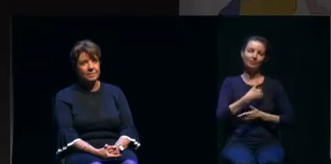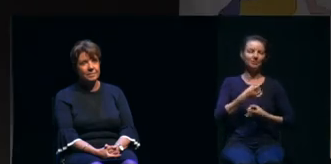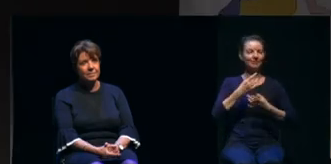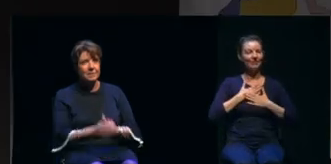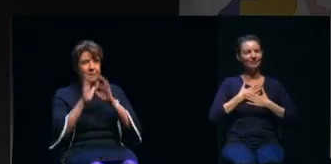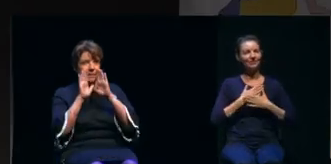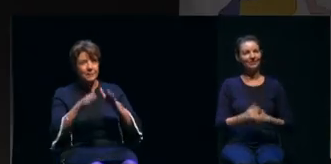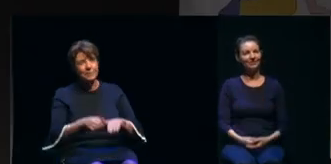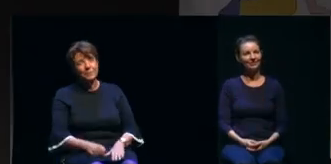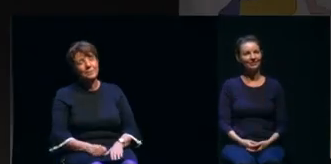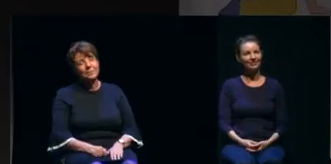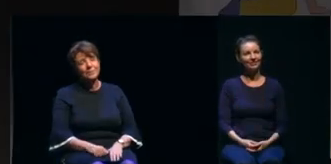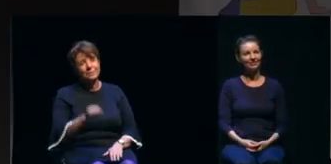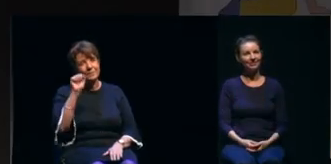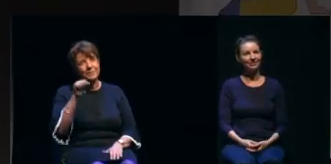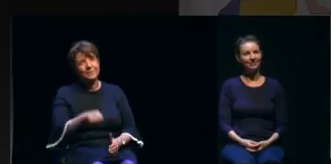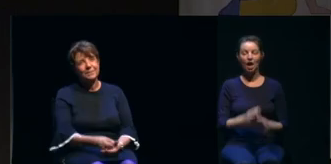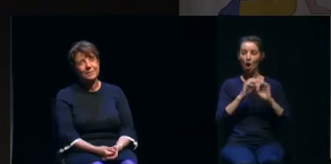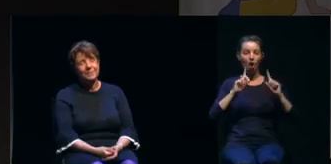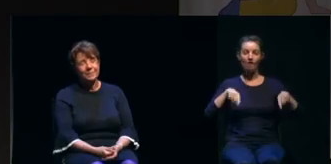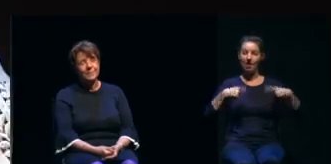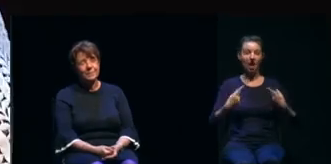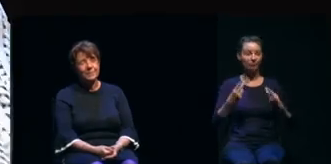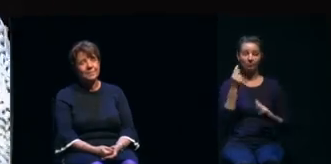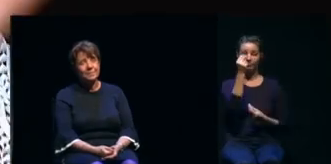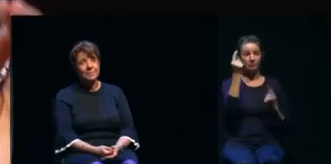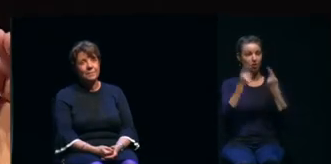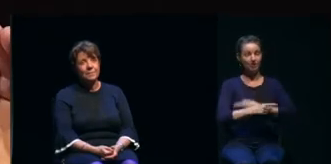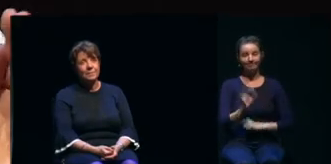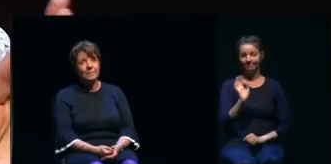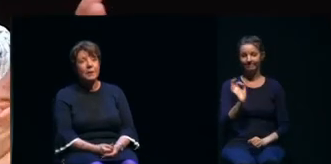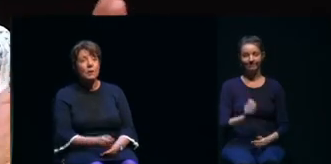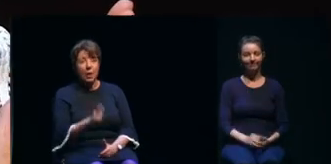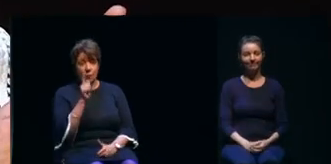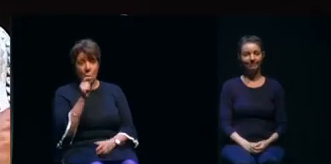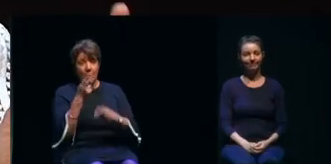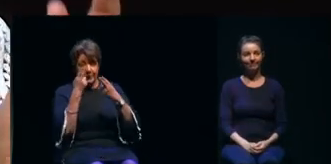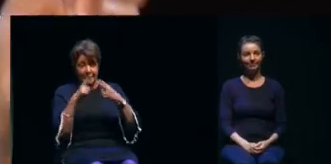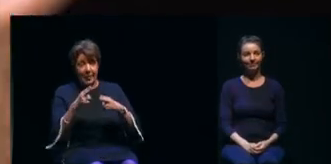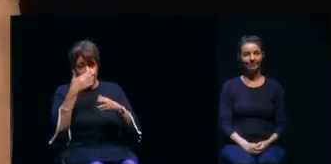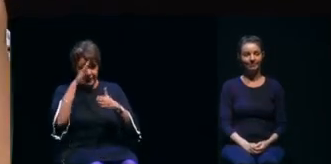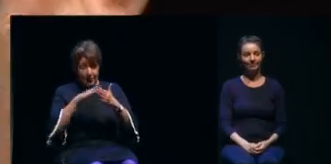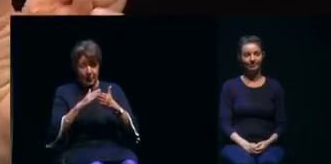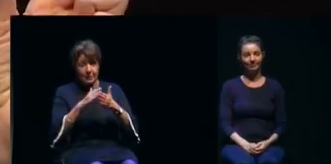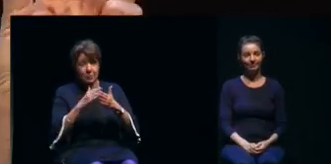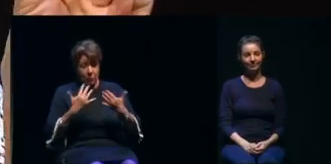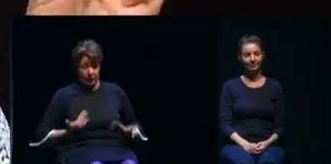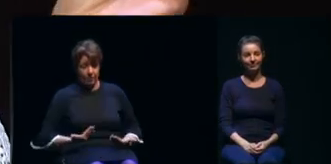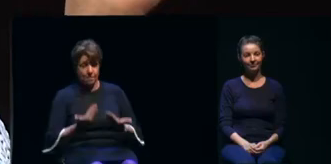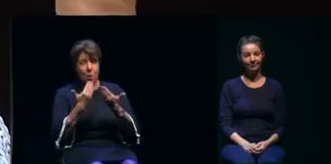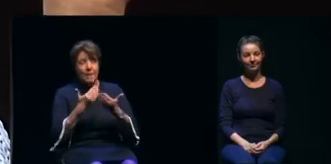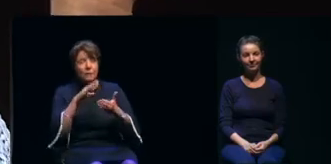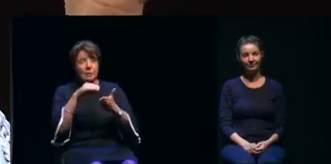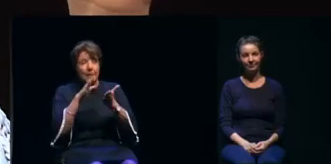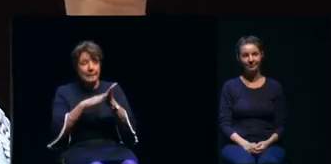But it's a life's work. You know? There's no overnight fix. Yeah, you have a near-death experience during birth. And then for 10 minutes you hear